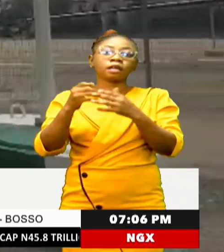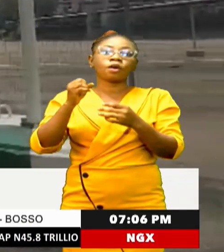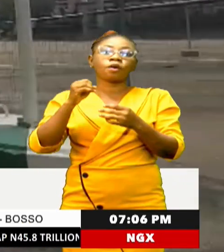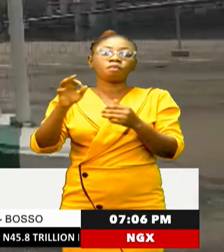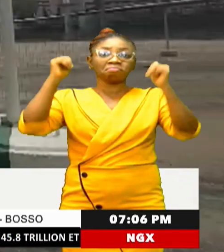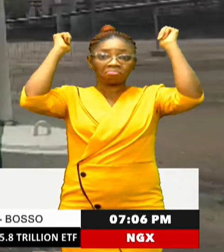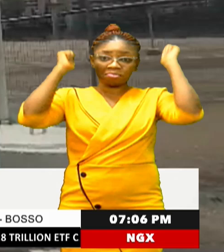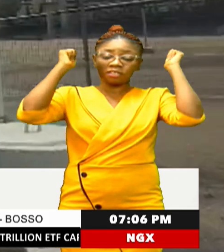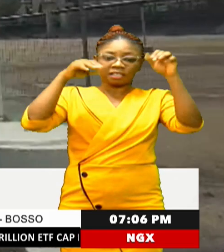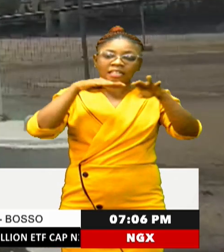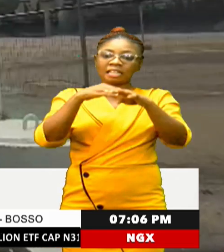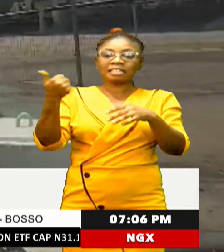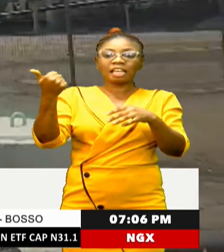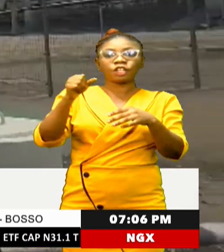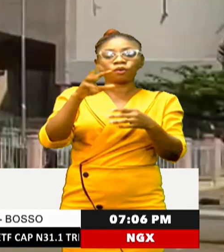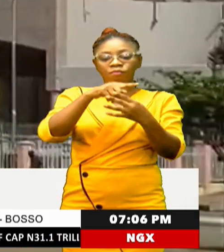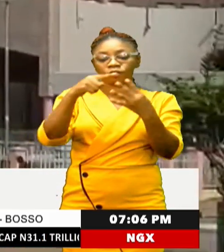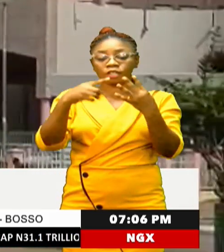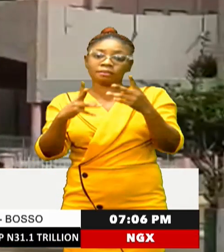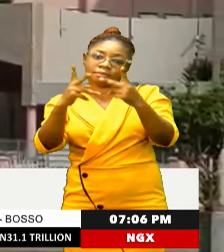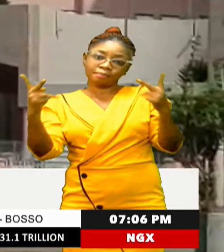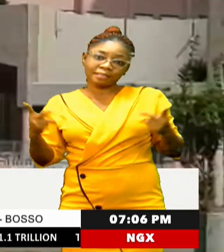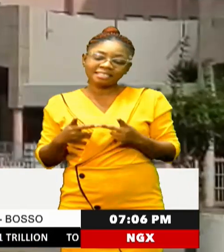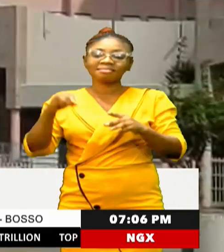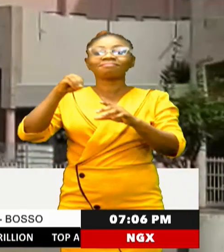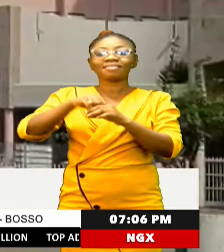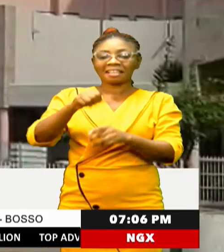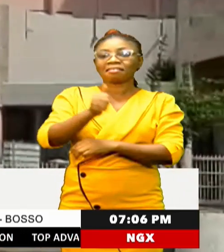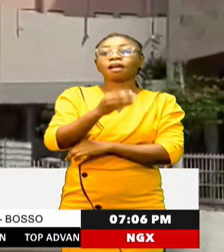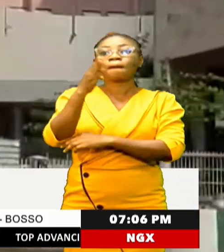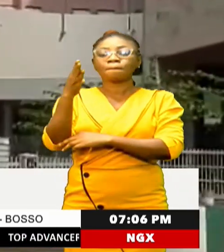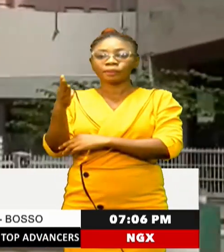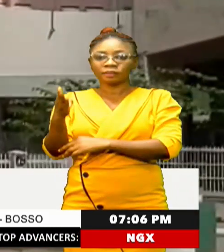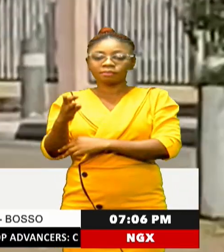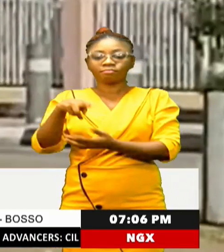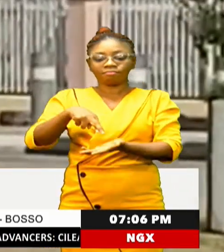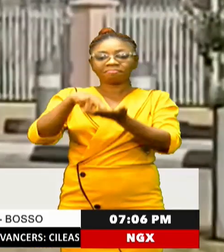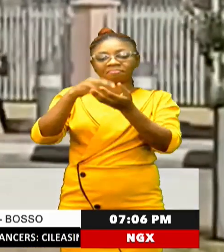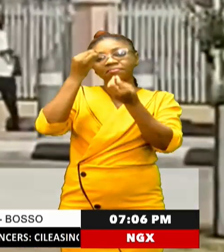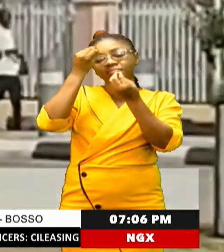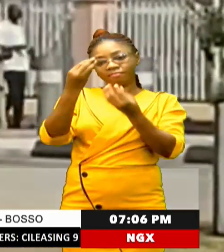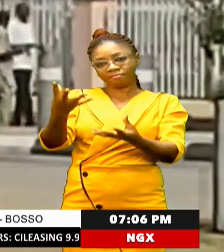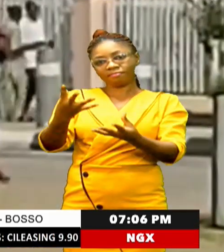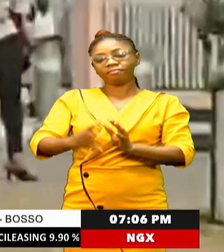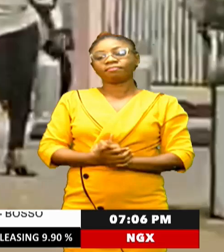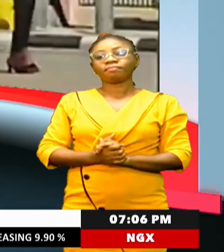any of these strategic places. In Abuja, Joseph Hudson, NTA